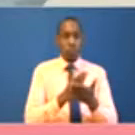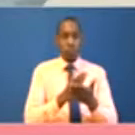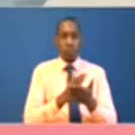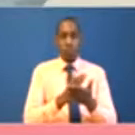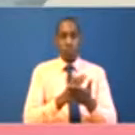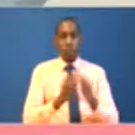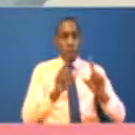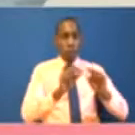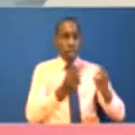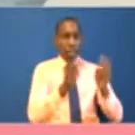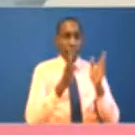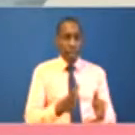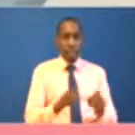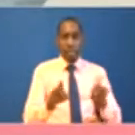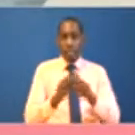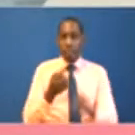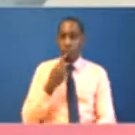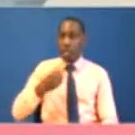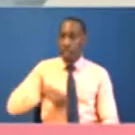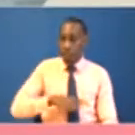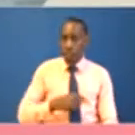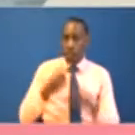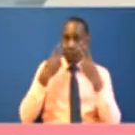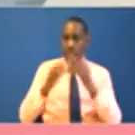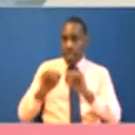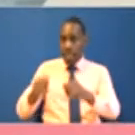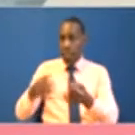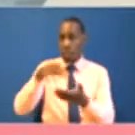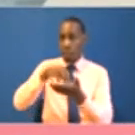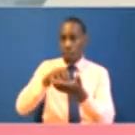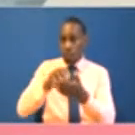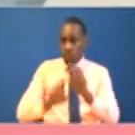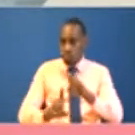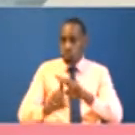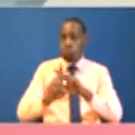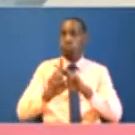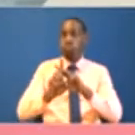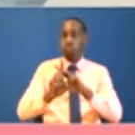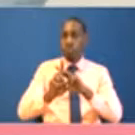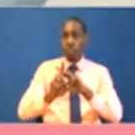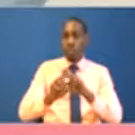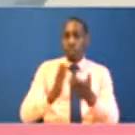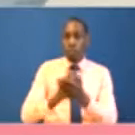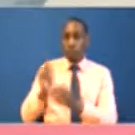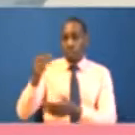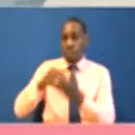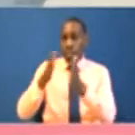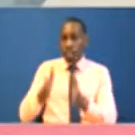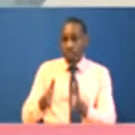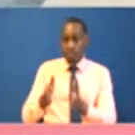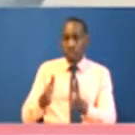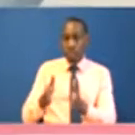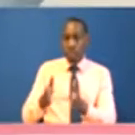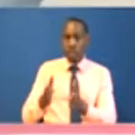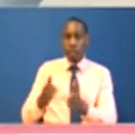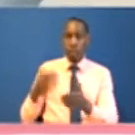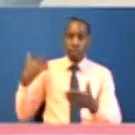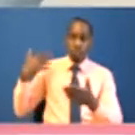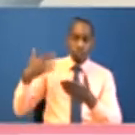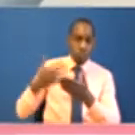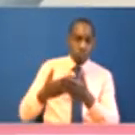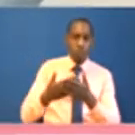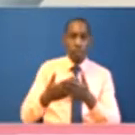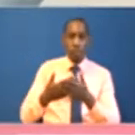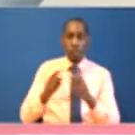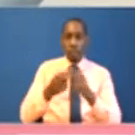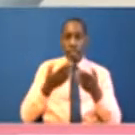panelists have said even as you tell us we've seen an emerging trend it started in the states obviously presidential debates have been happening there long before you know